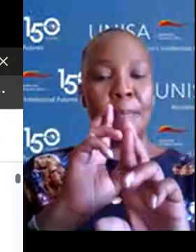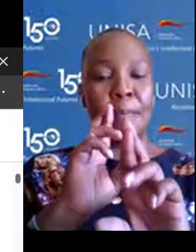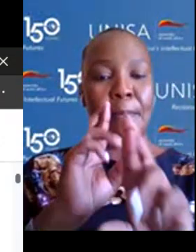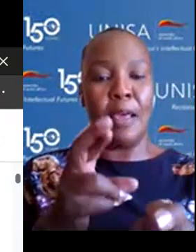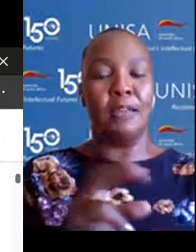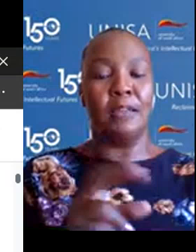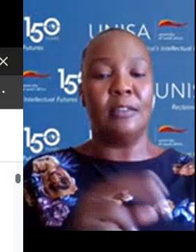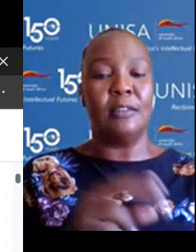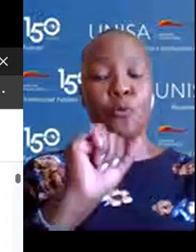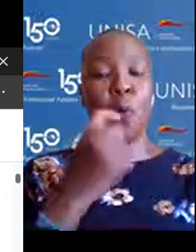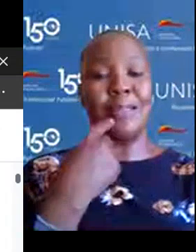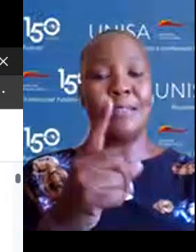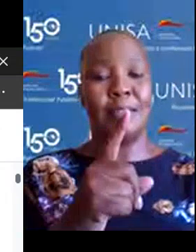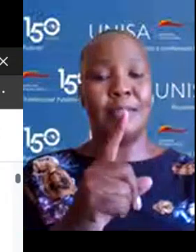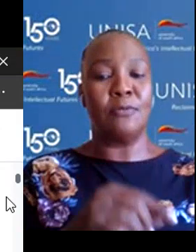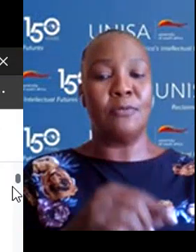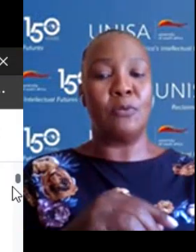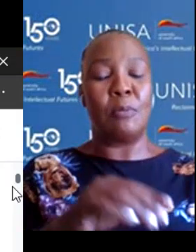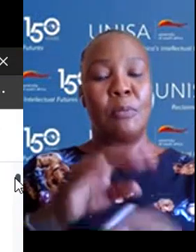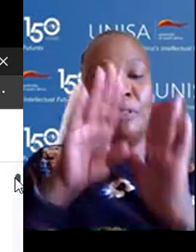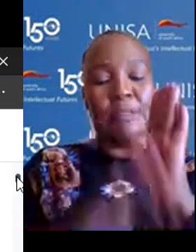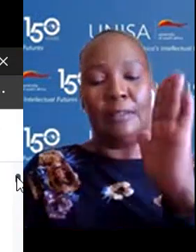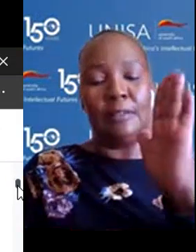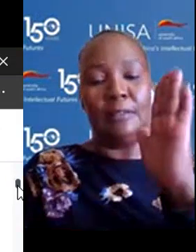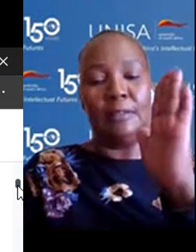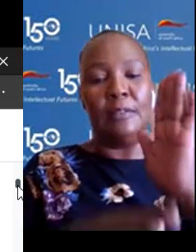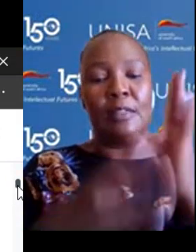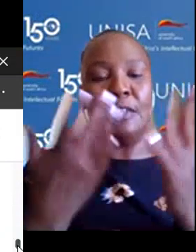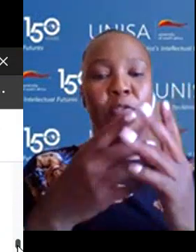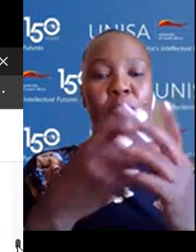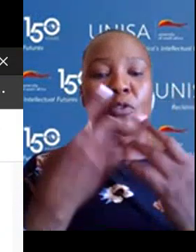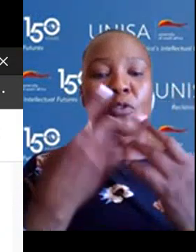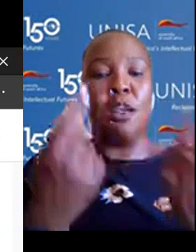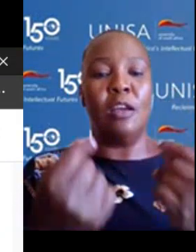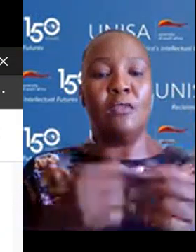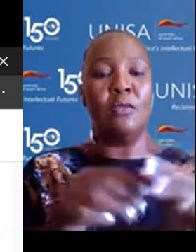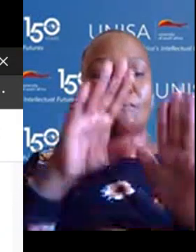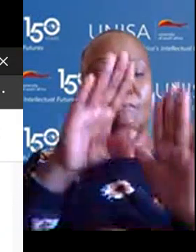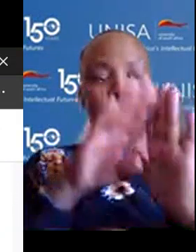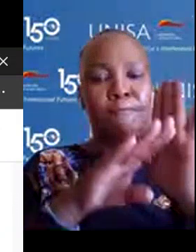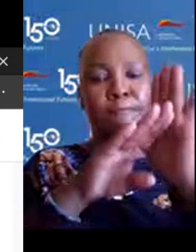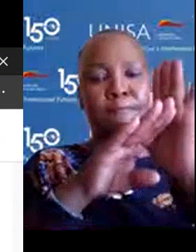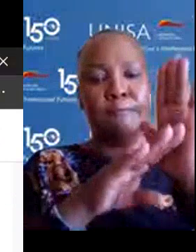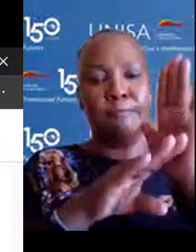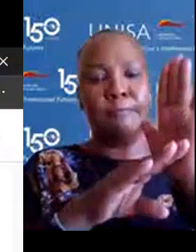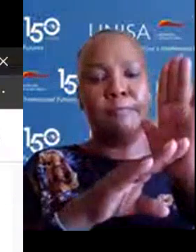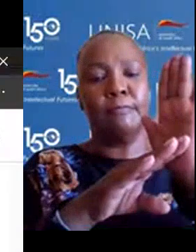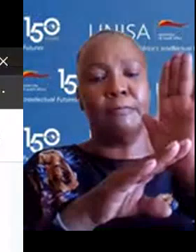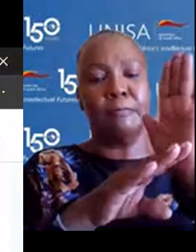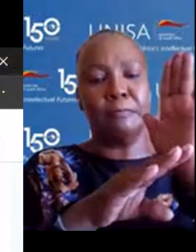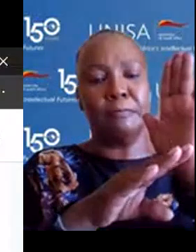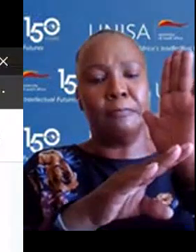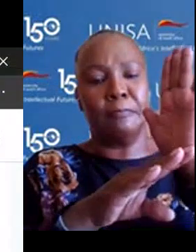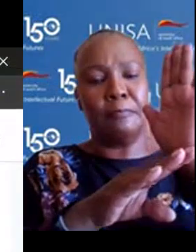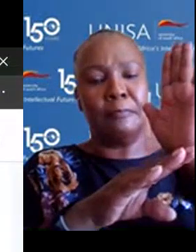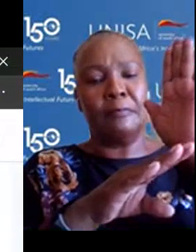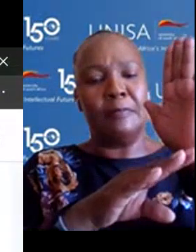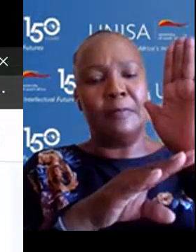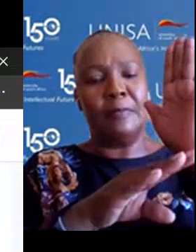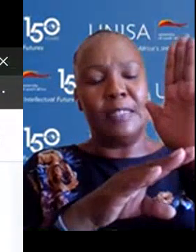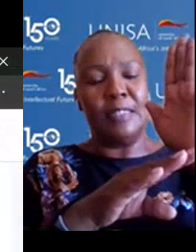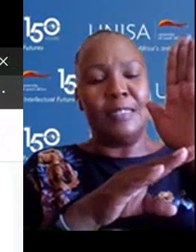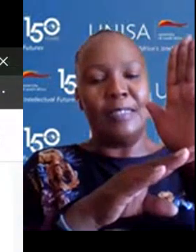to be at the bottom. So you have to then go all the way down. You can see what I'm doing. Wow, this thing is